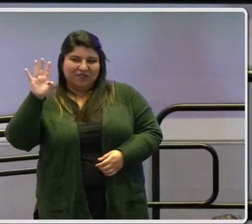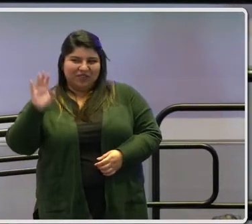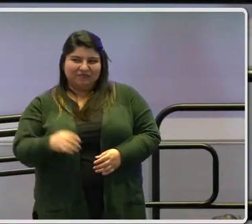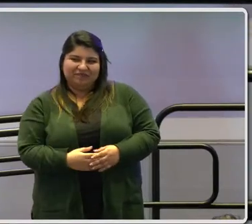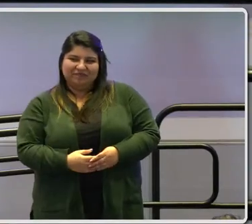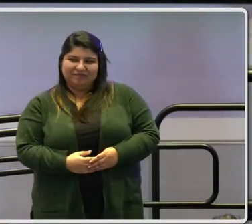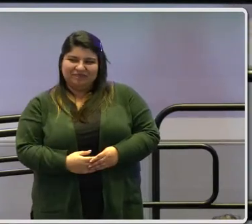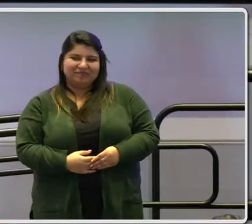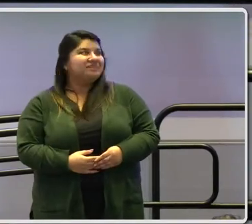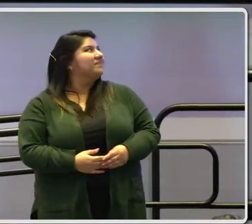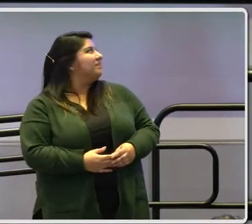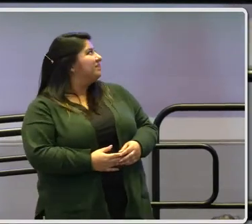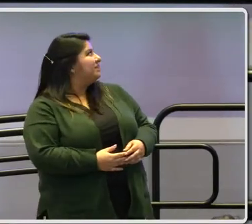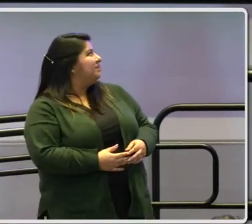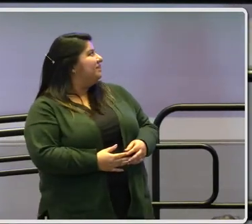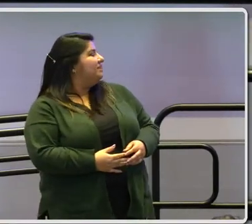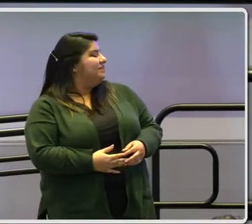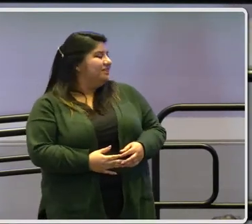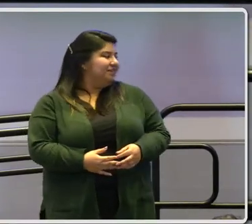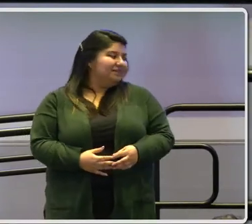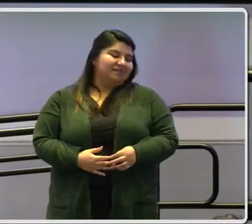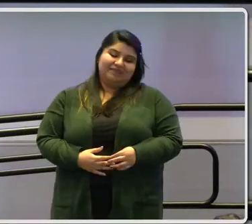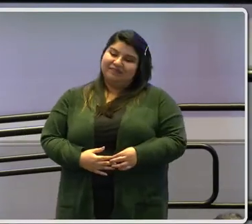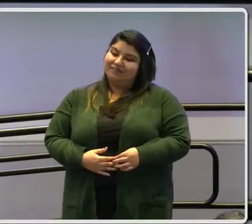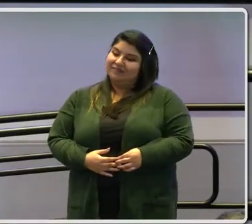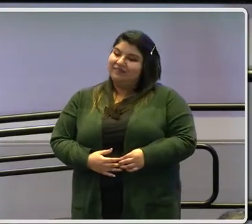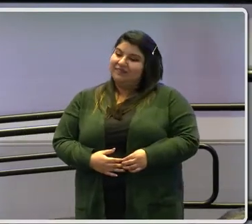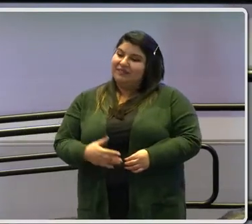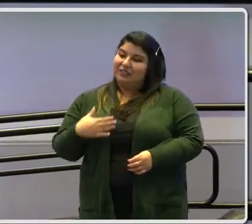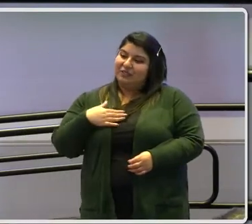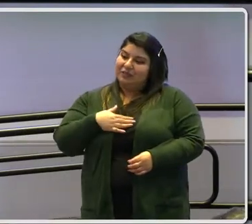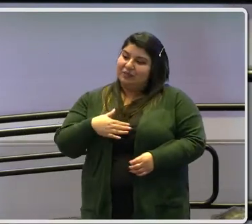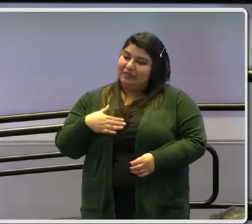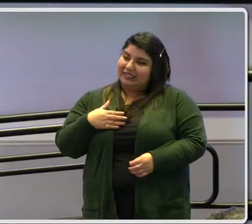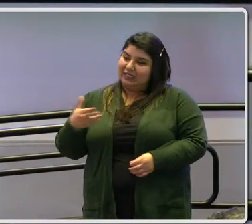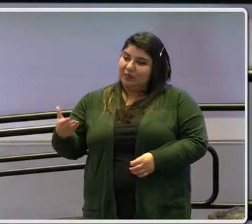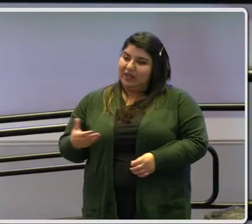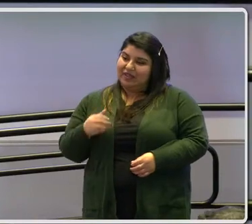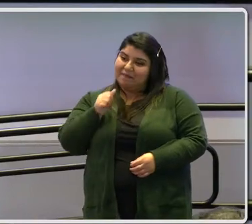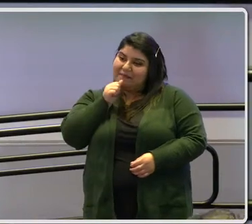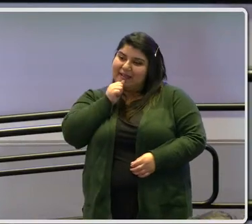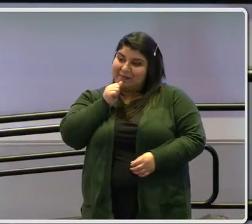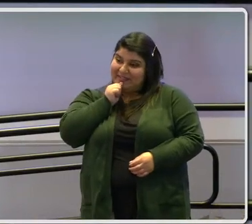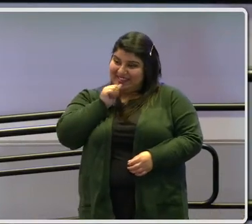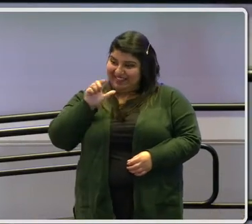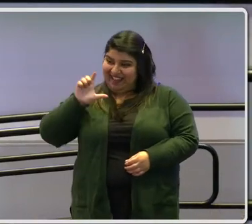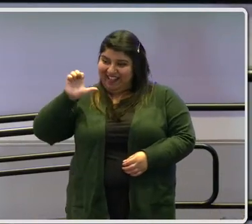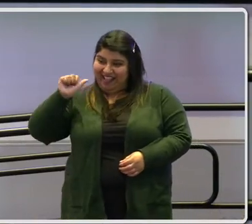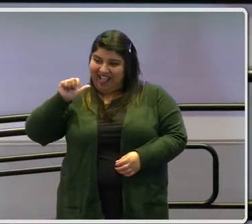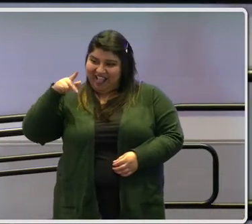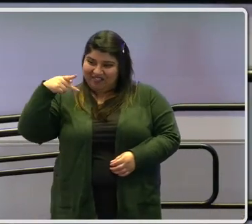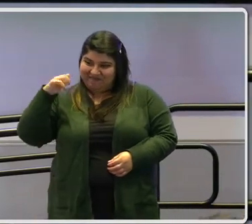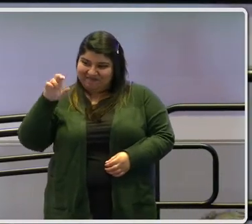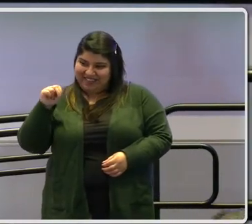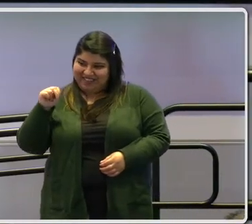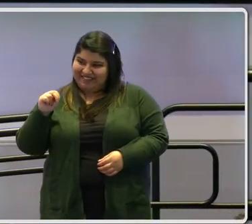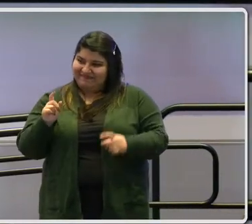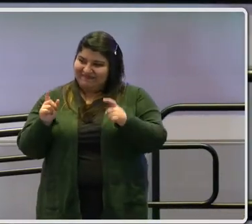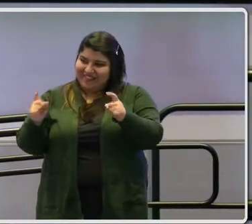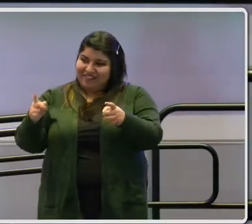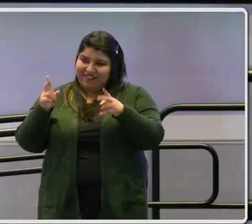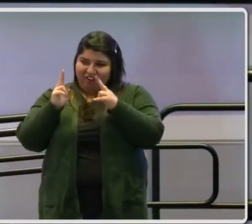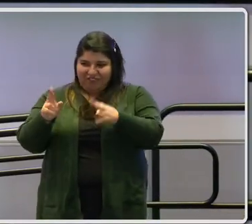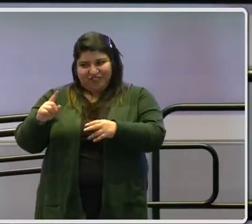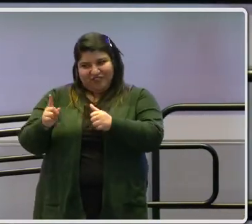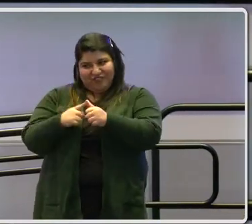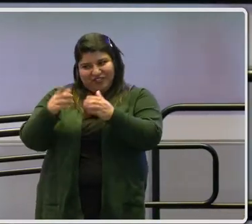2024. Okay. So please welcome Alpin Gibbons, who will present this honor to our first